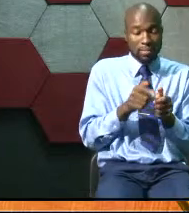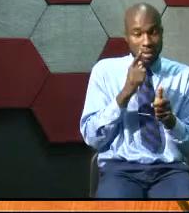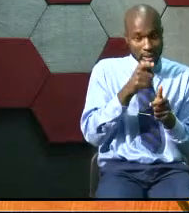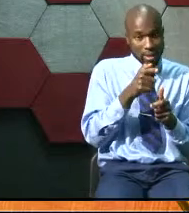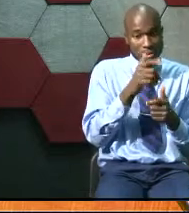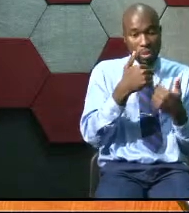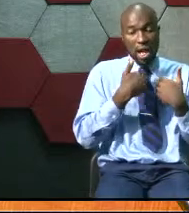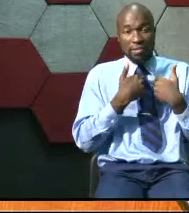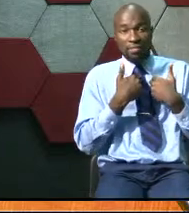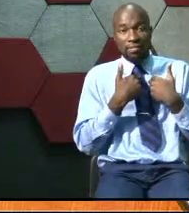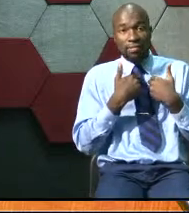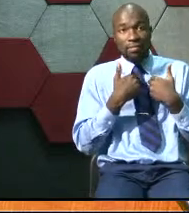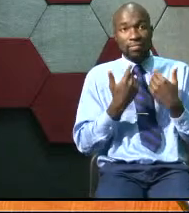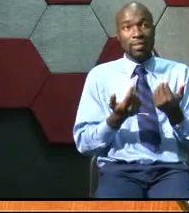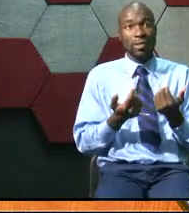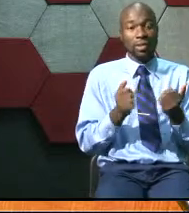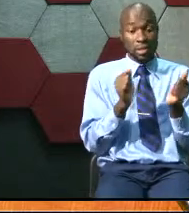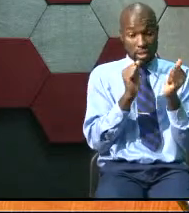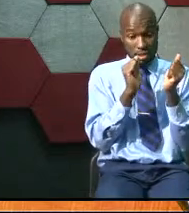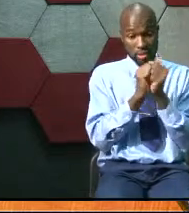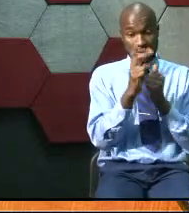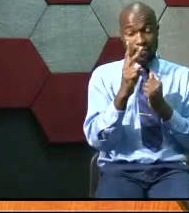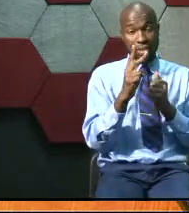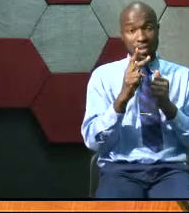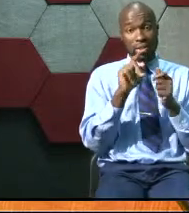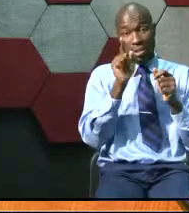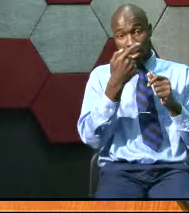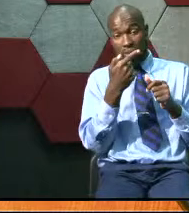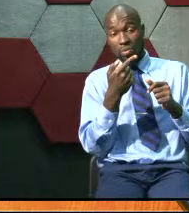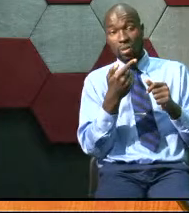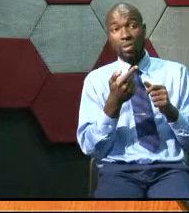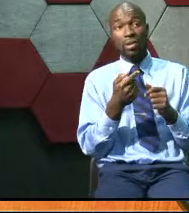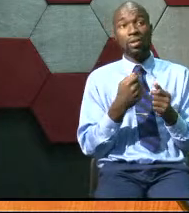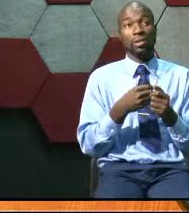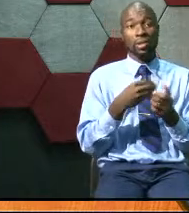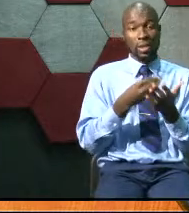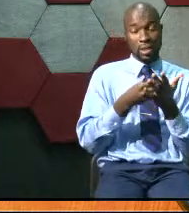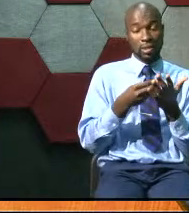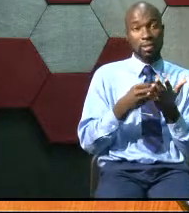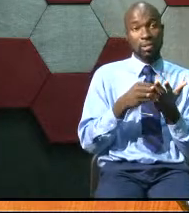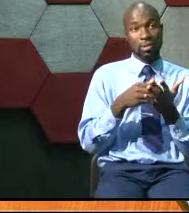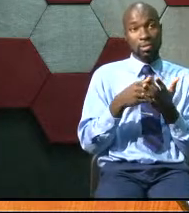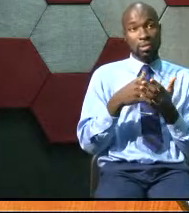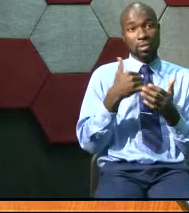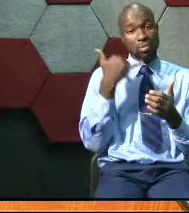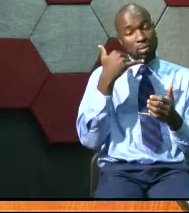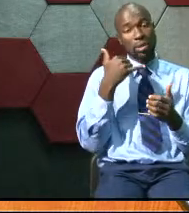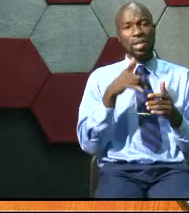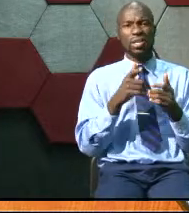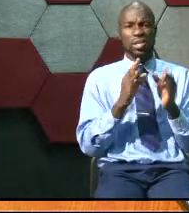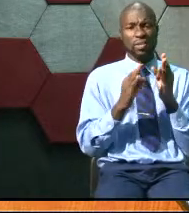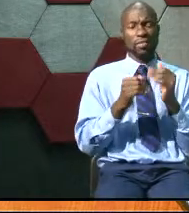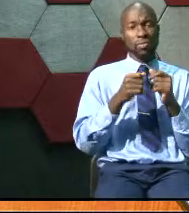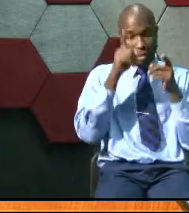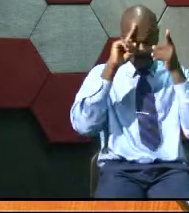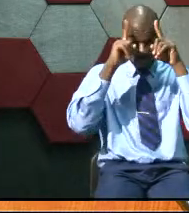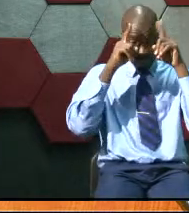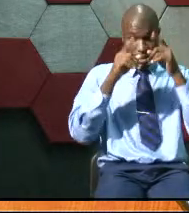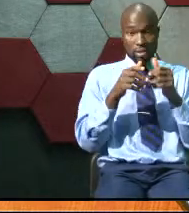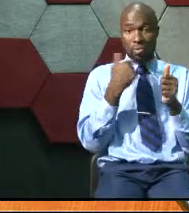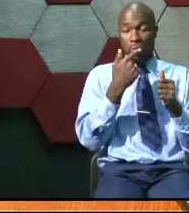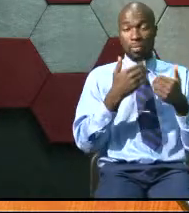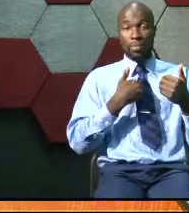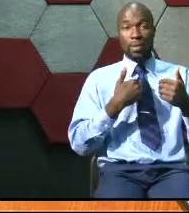give you 17,000 shillings of airtime. However, I'll give you even more airtime if you can guess who I'm with, because we have a